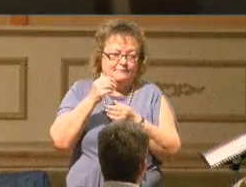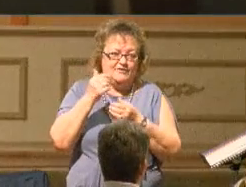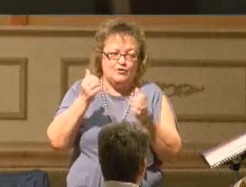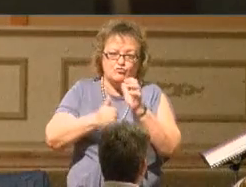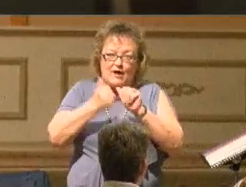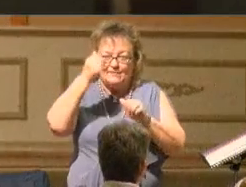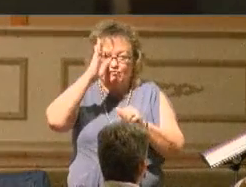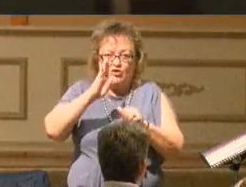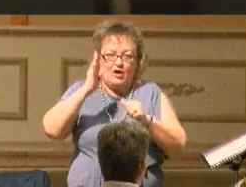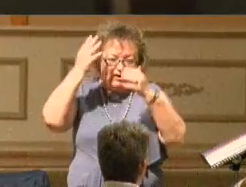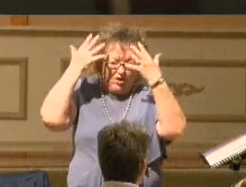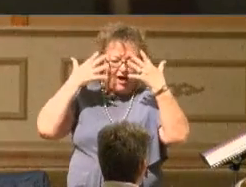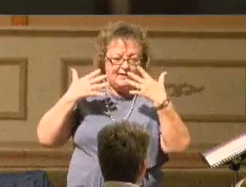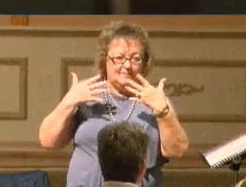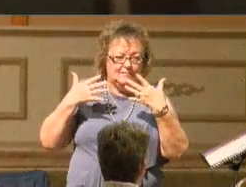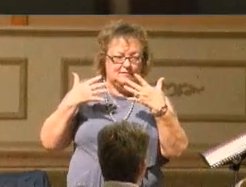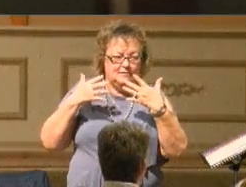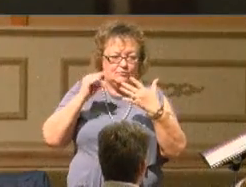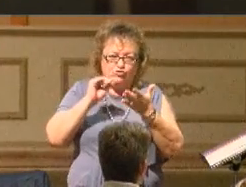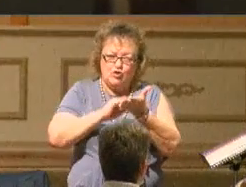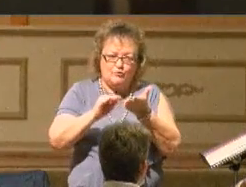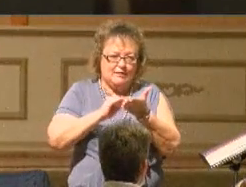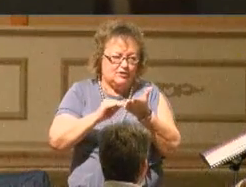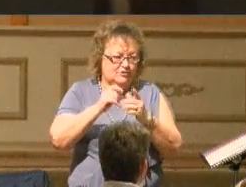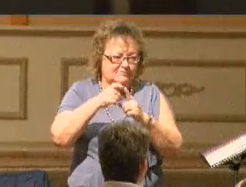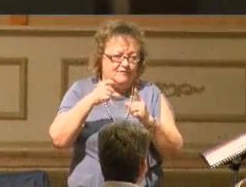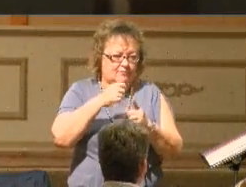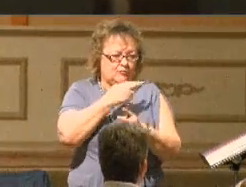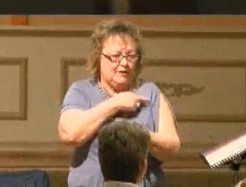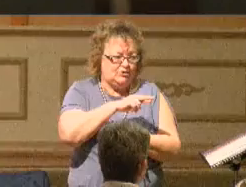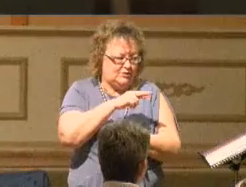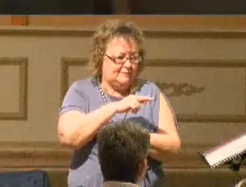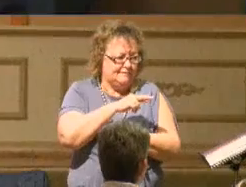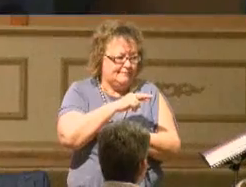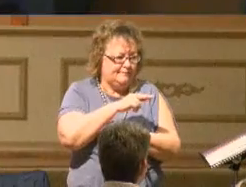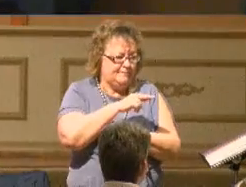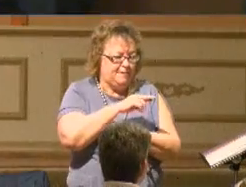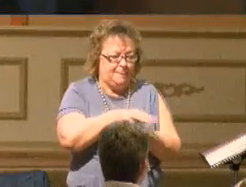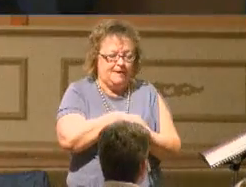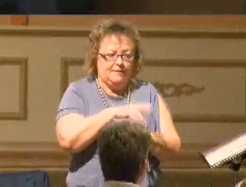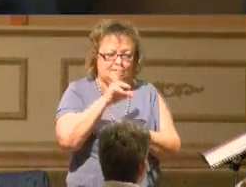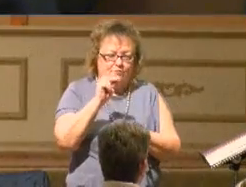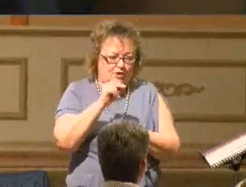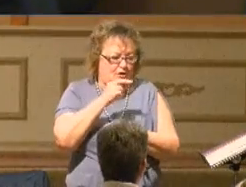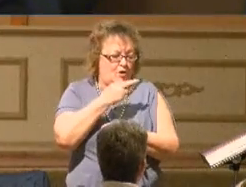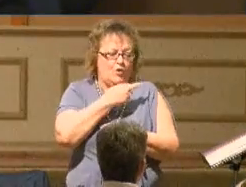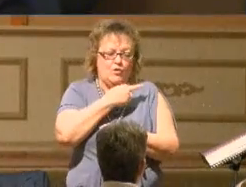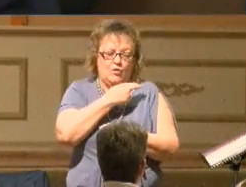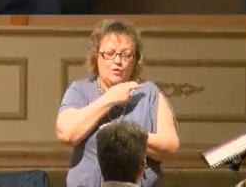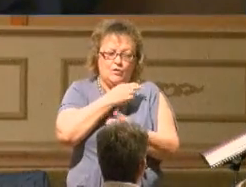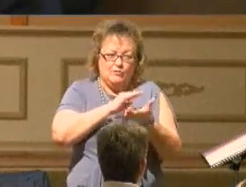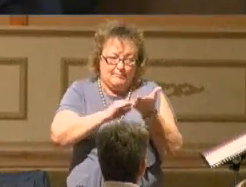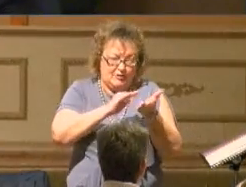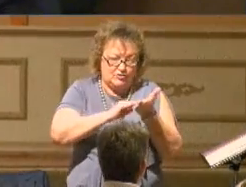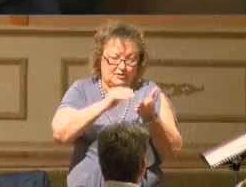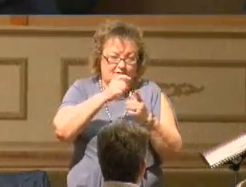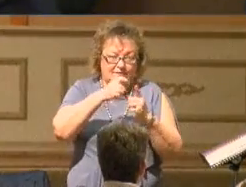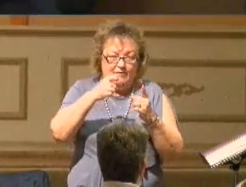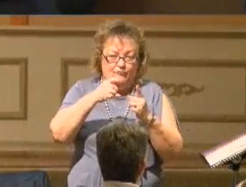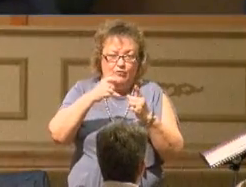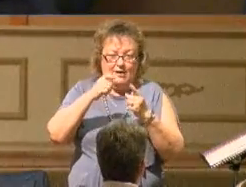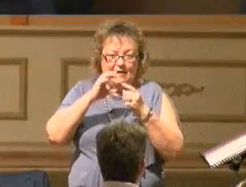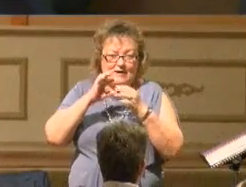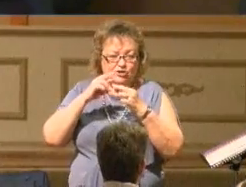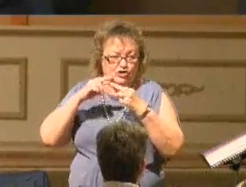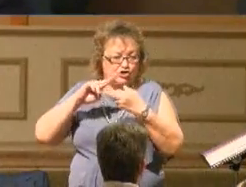There's no remission through religion. We learned that from Nick the Pharisee. No remission through relation. We learned that from John the Baptist.